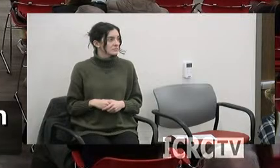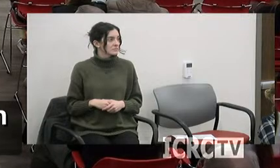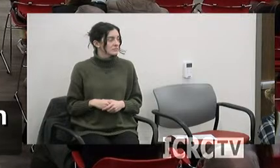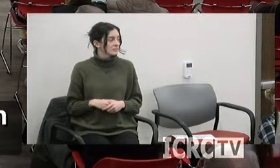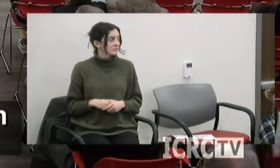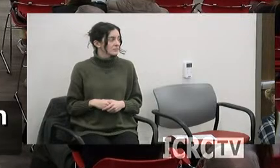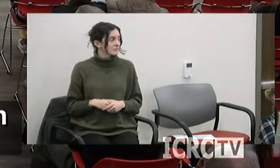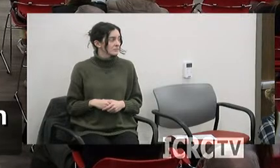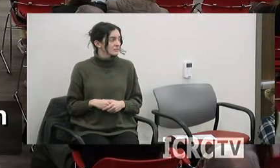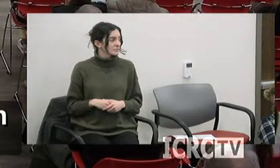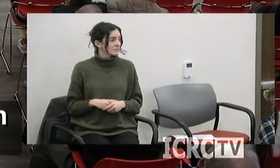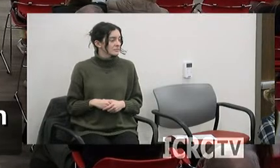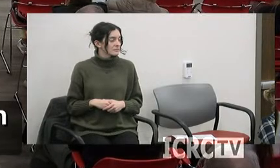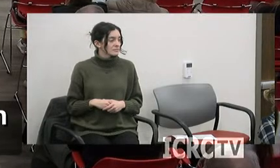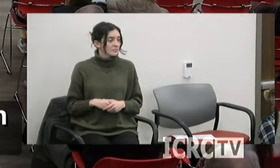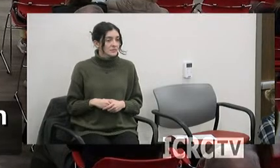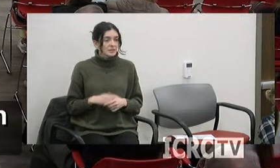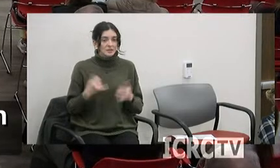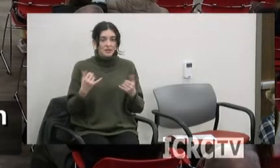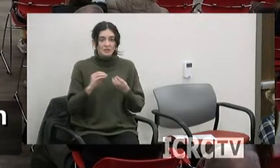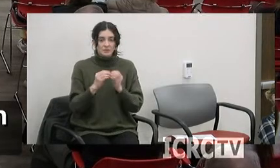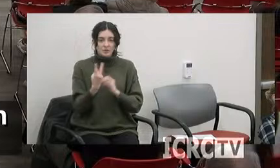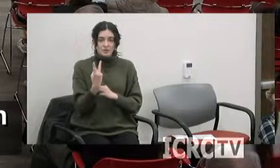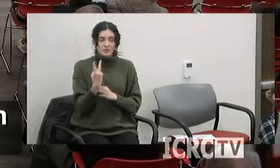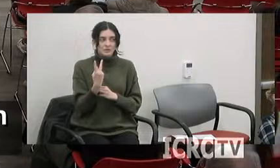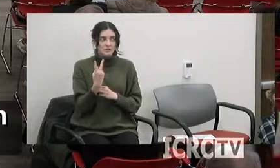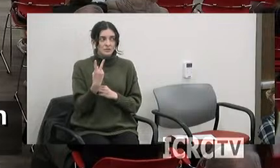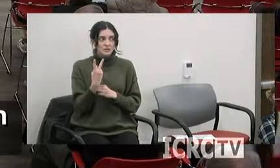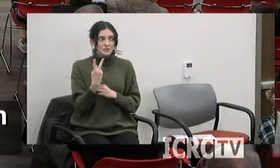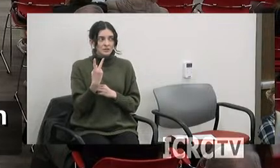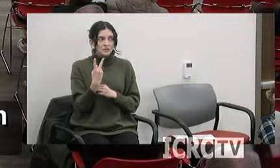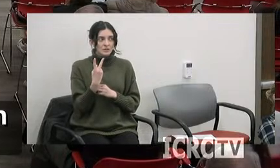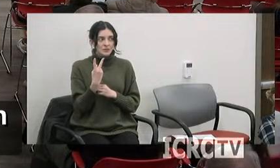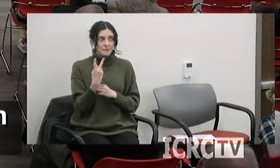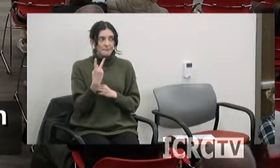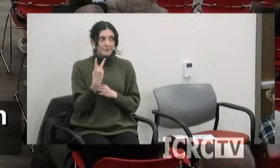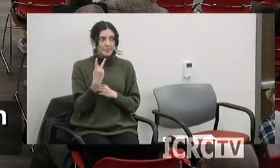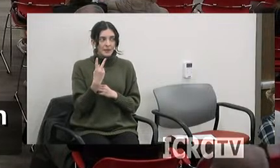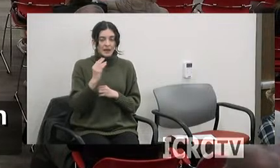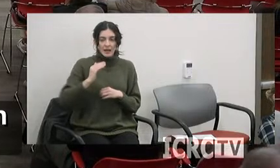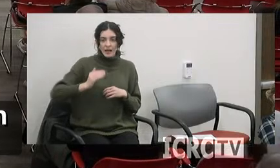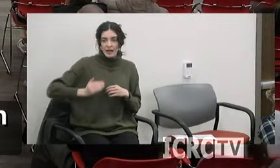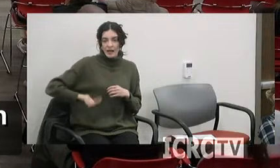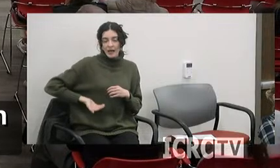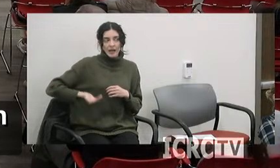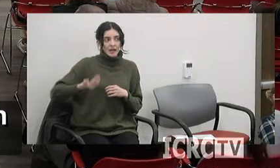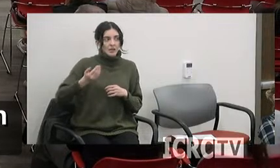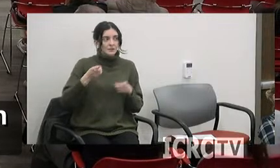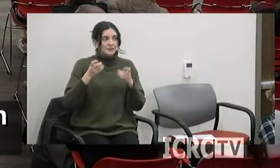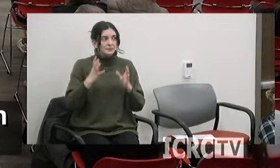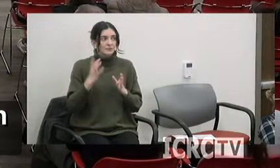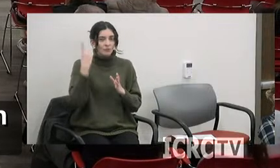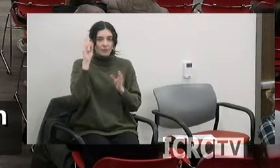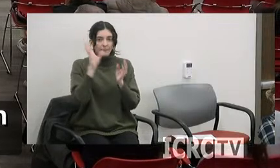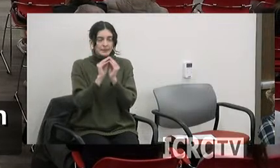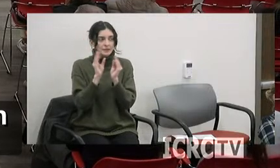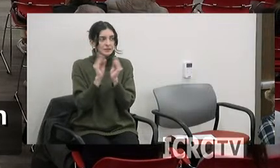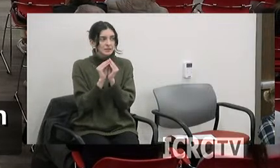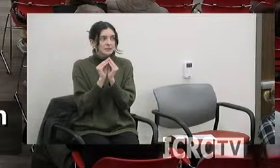As we look at item 2, appointment of a president pro tem for the organizational meeting, this is just